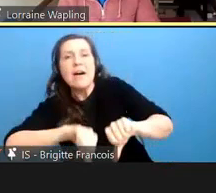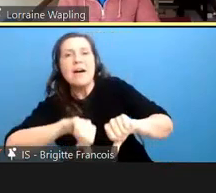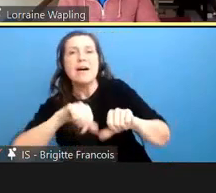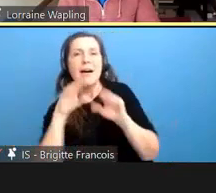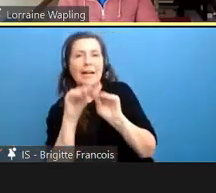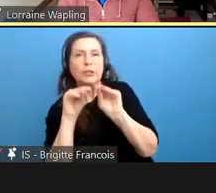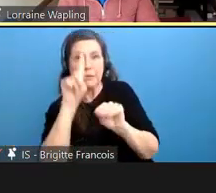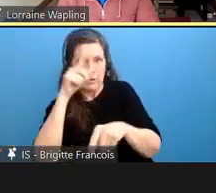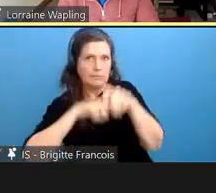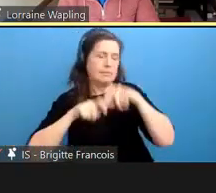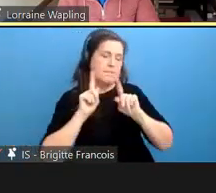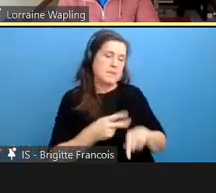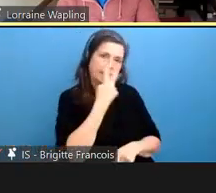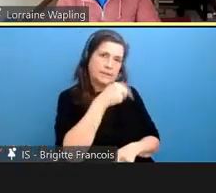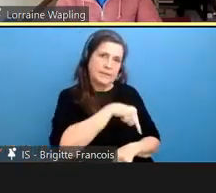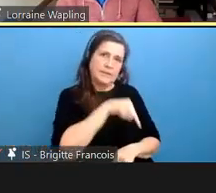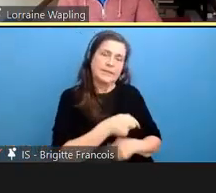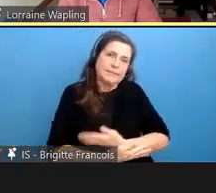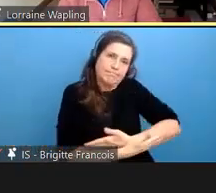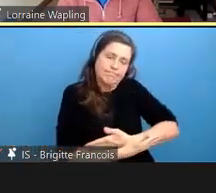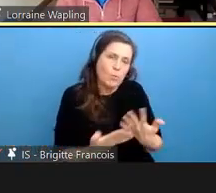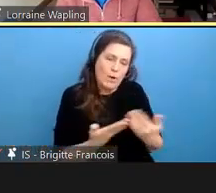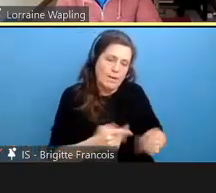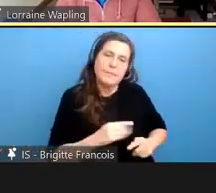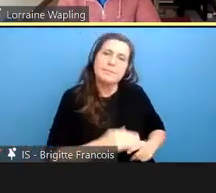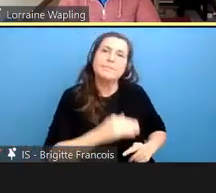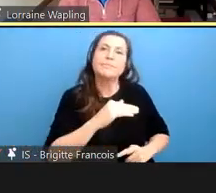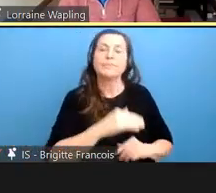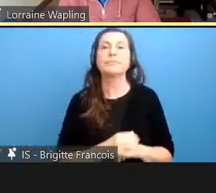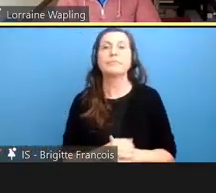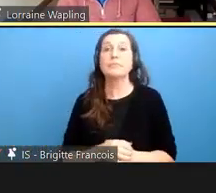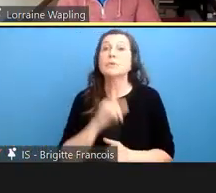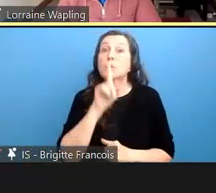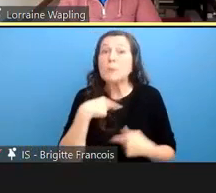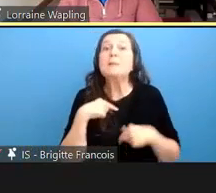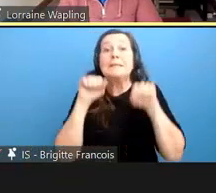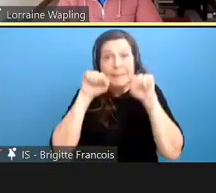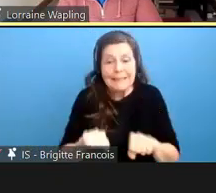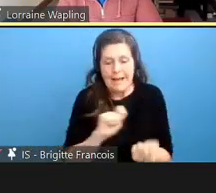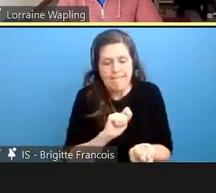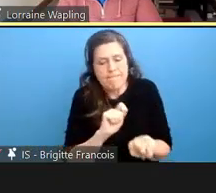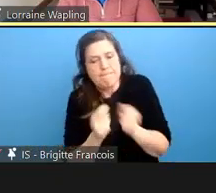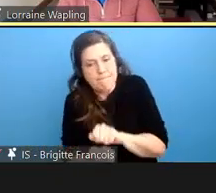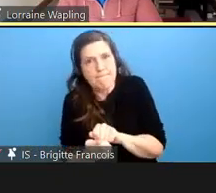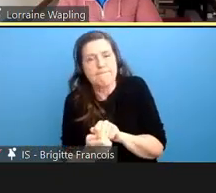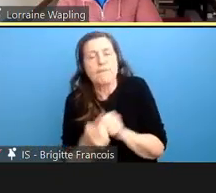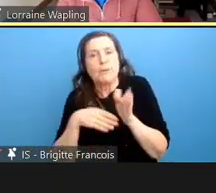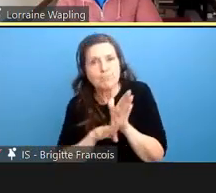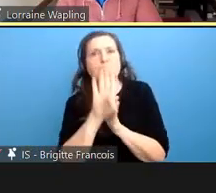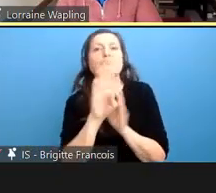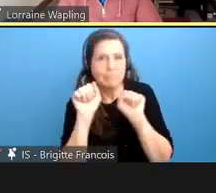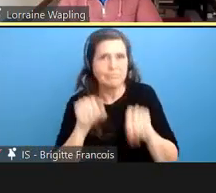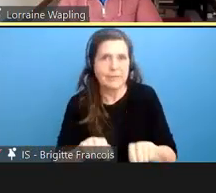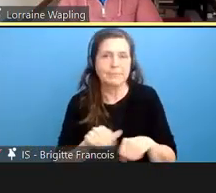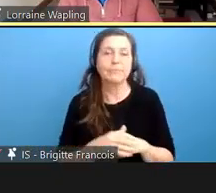So we do know that there are things that can be done to improve the situation. So even